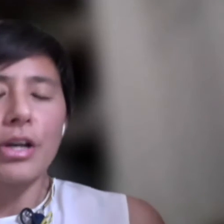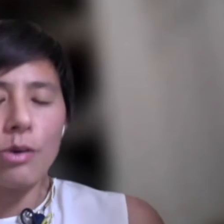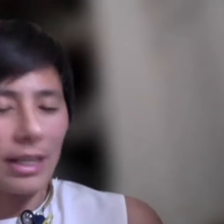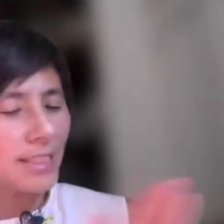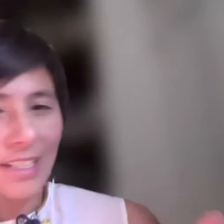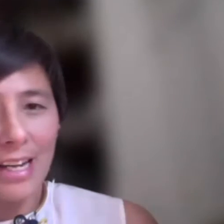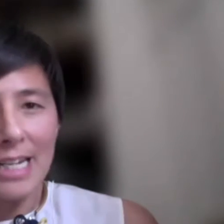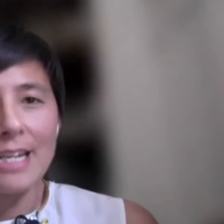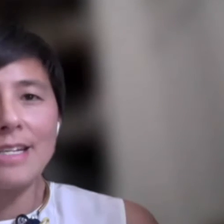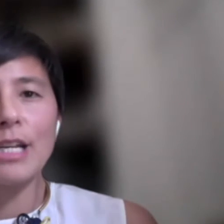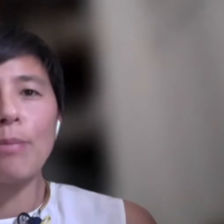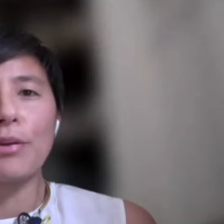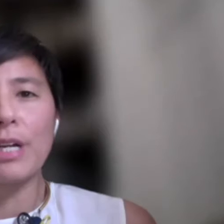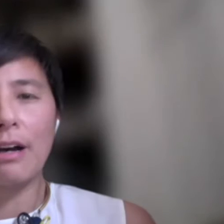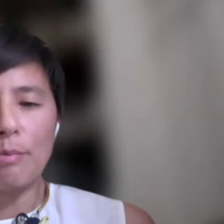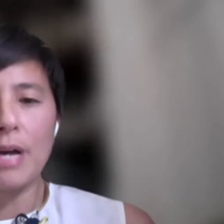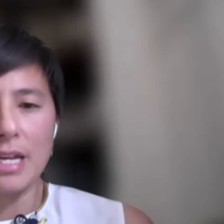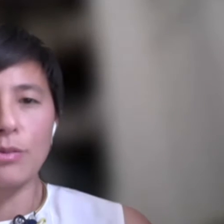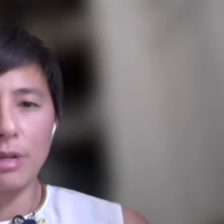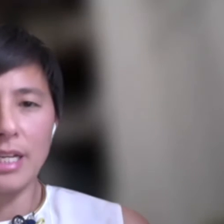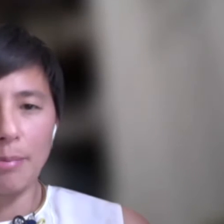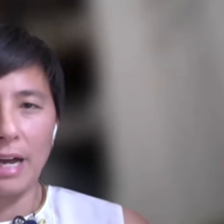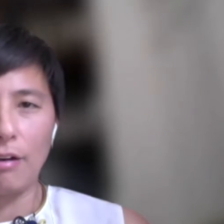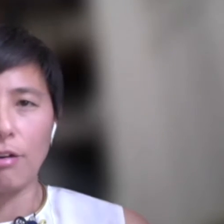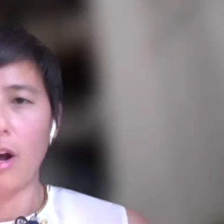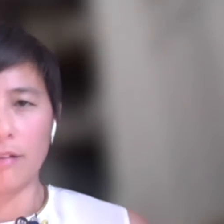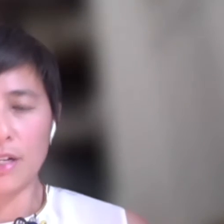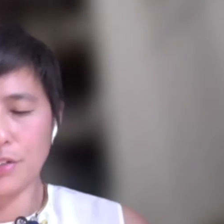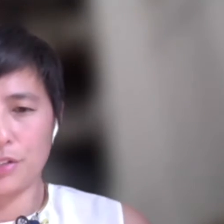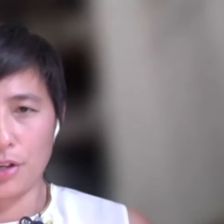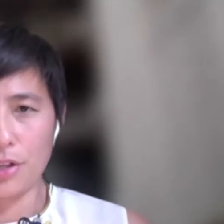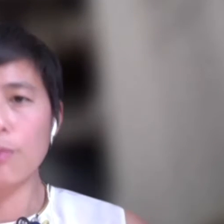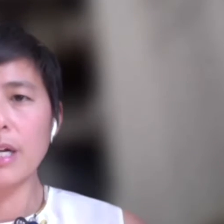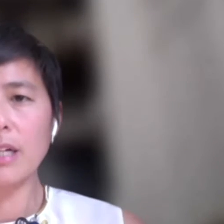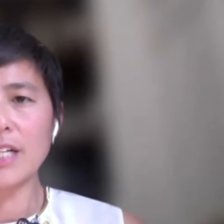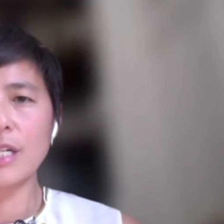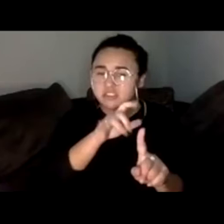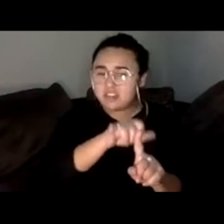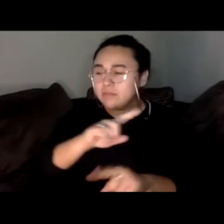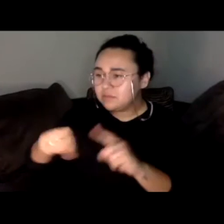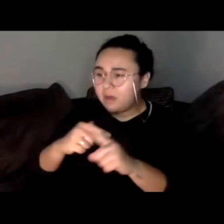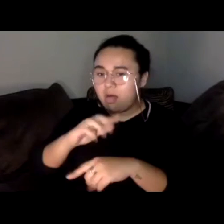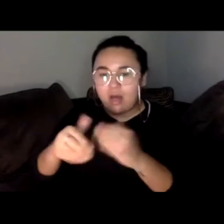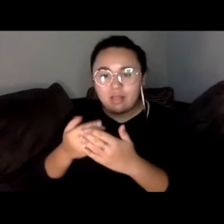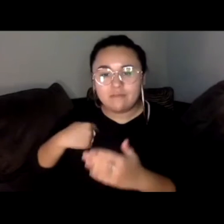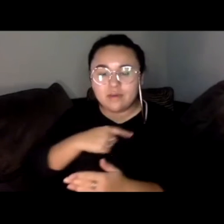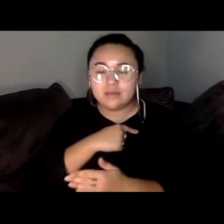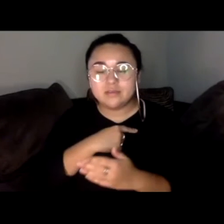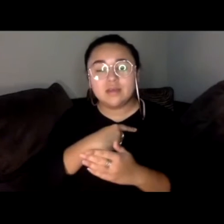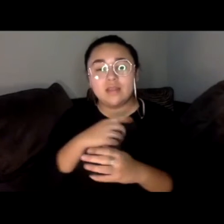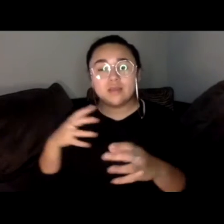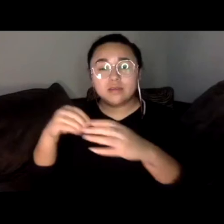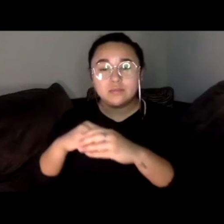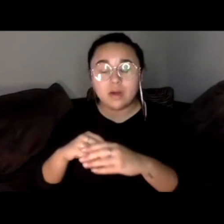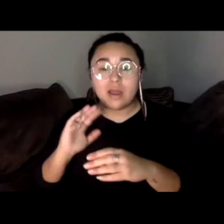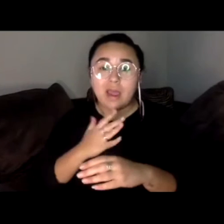So tonight is about the recall, but it's really about all of us. The recall election is part of our battle for the soul of